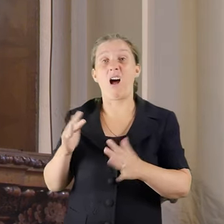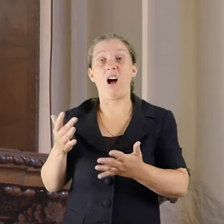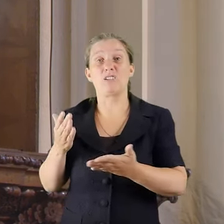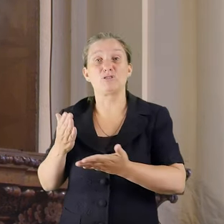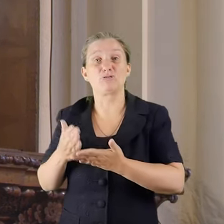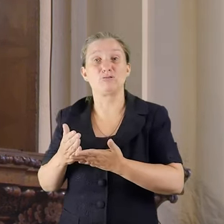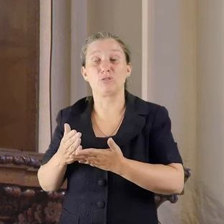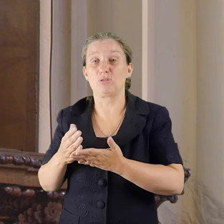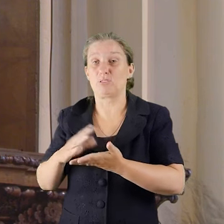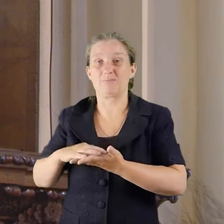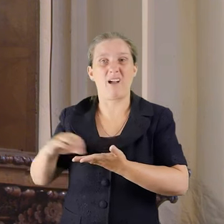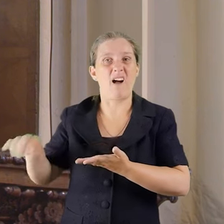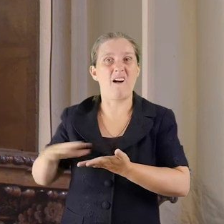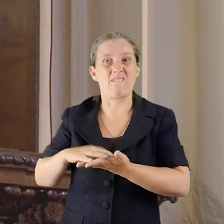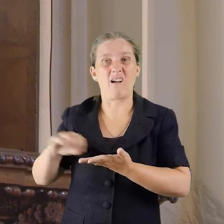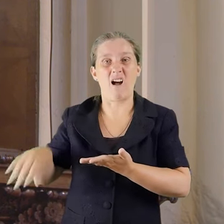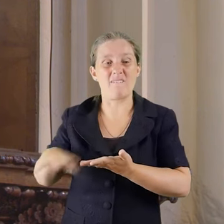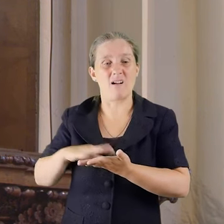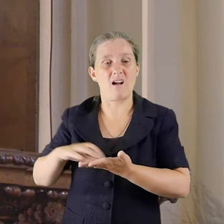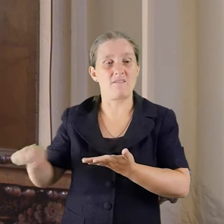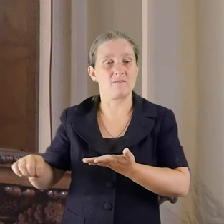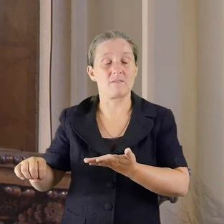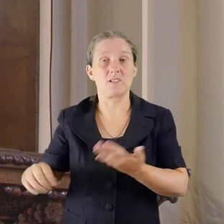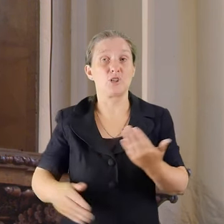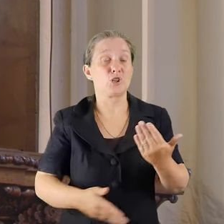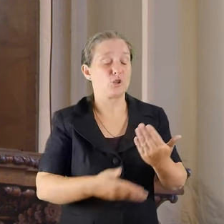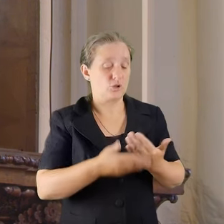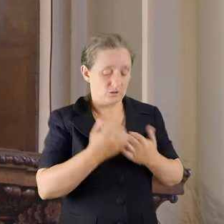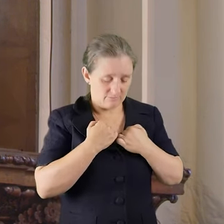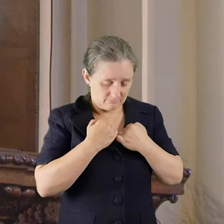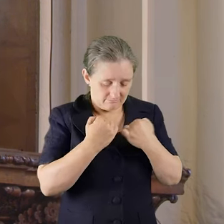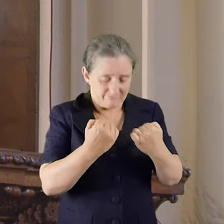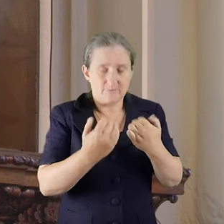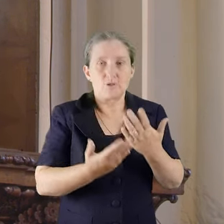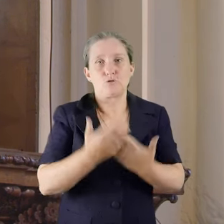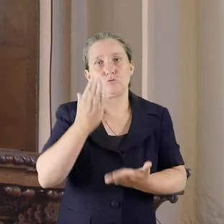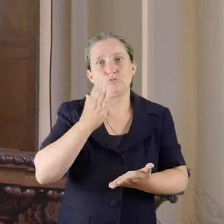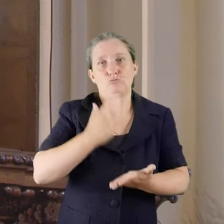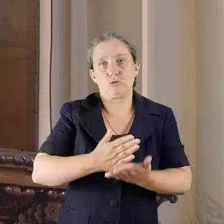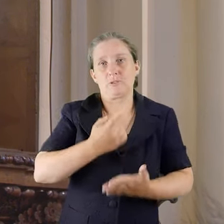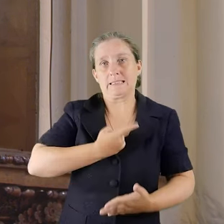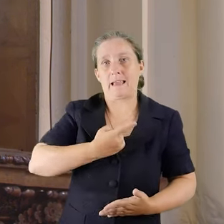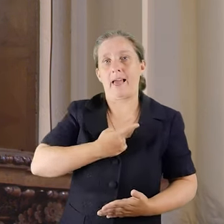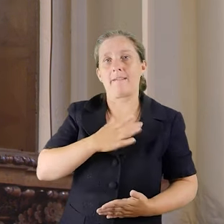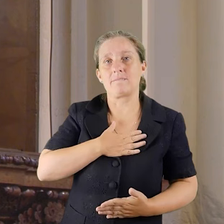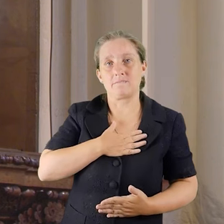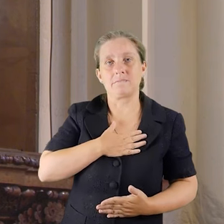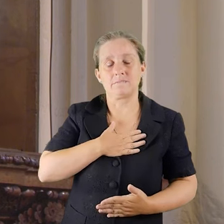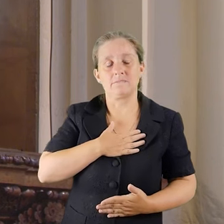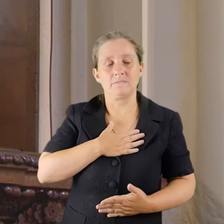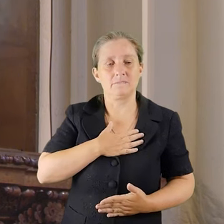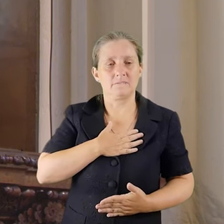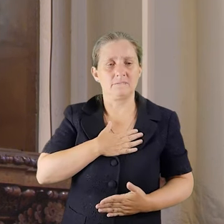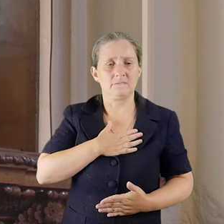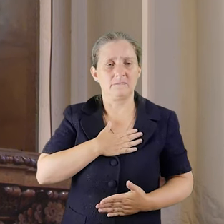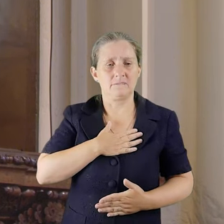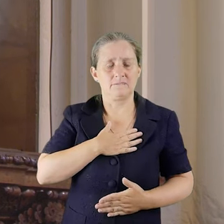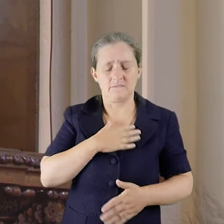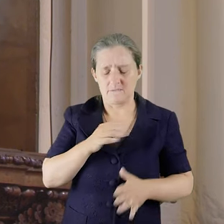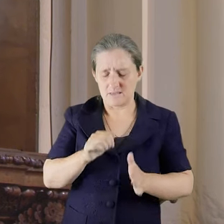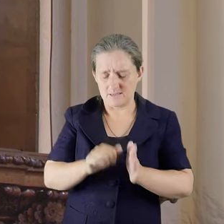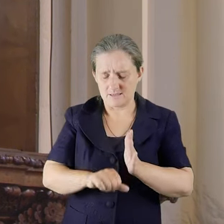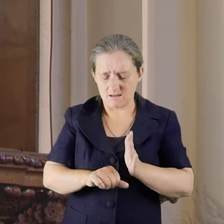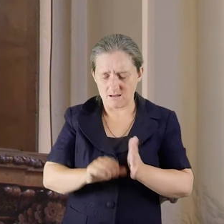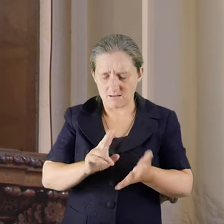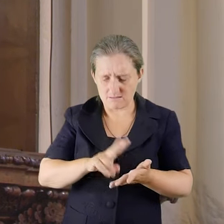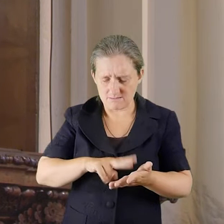untruths about the world. He had learned all sorts of new truths about himself. And though he was beginning to pick